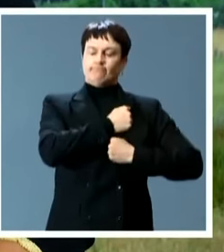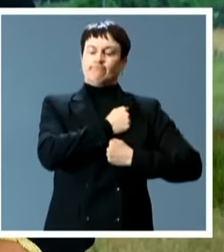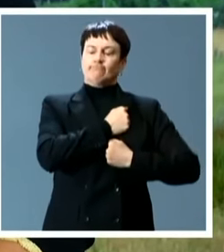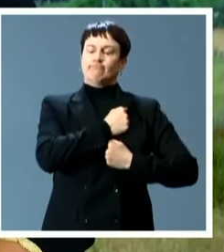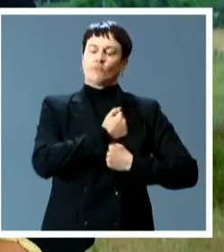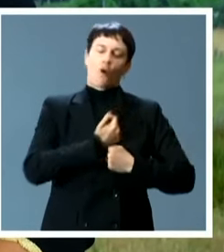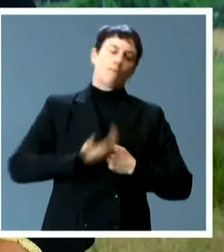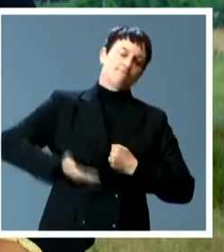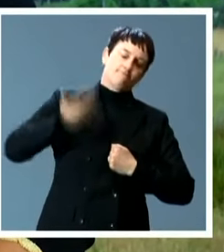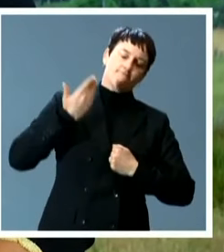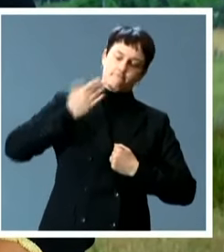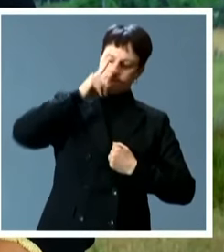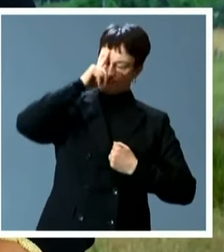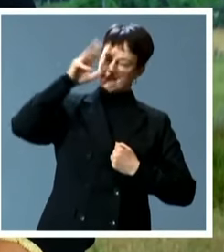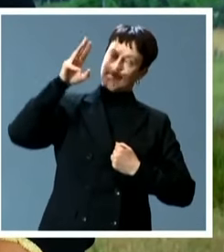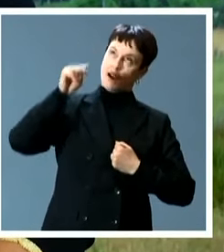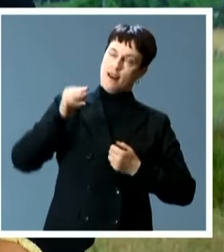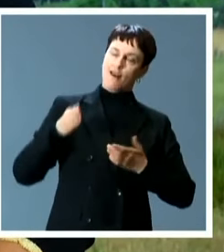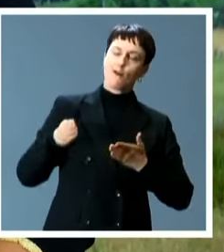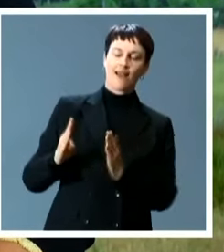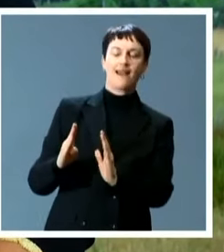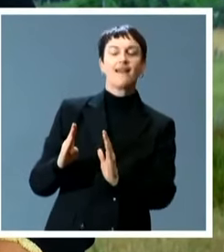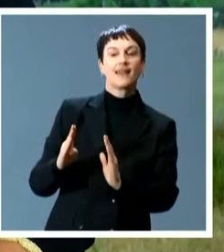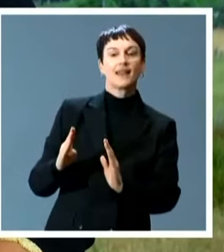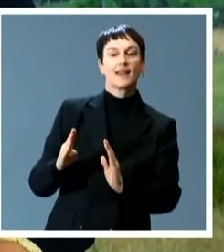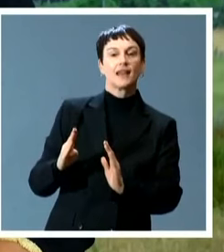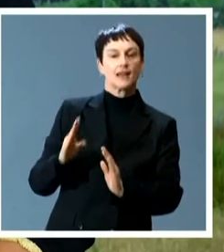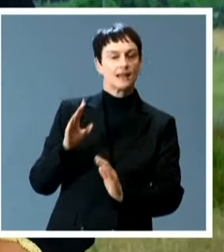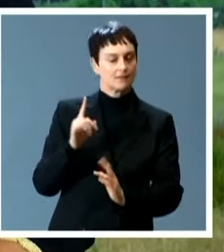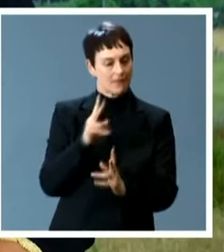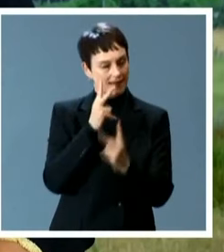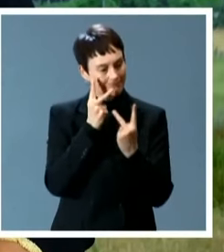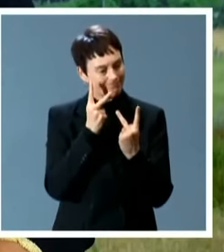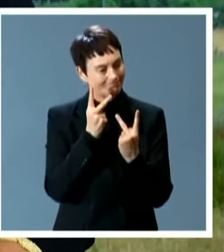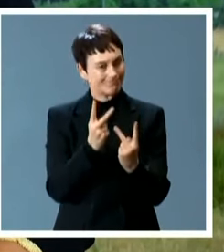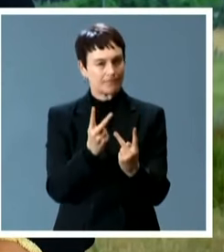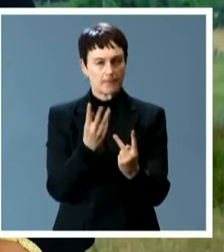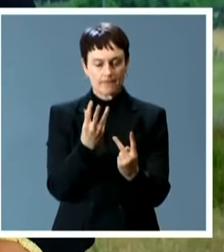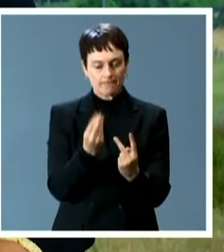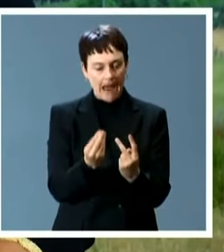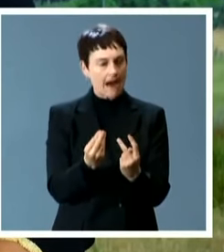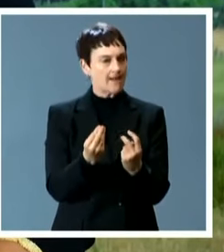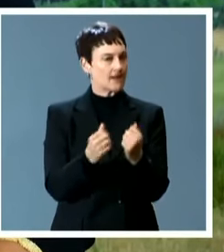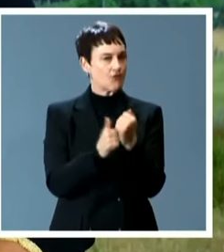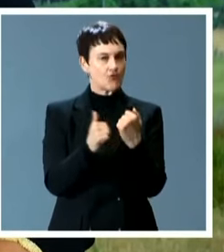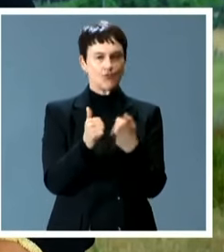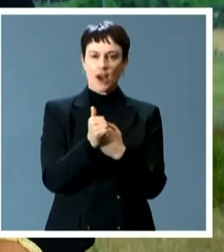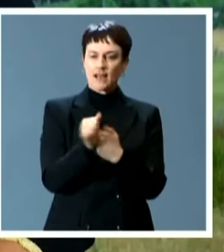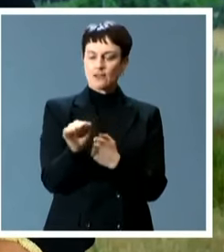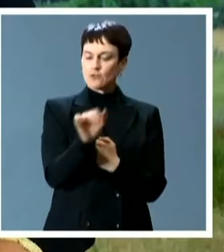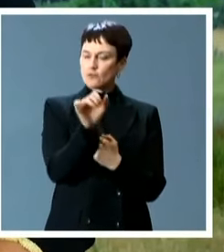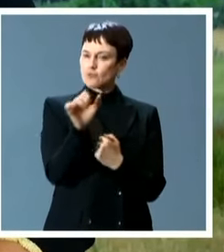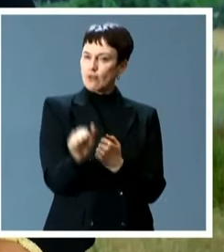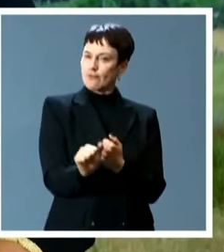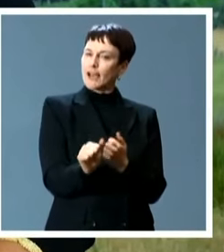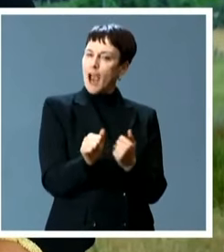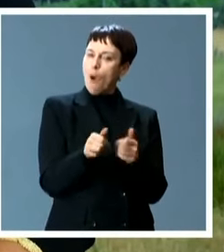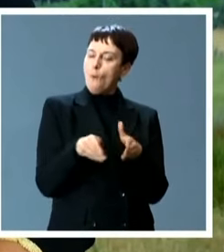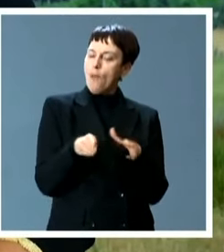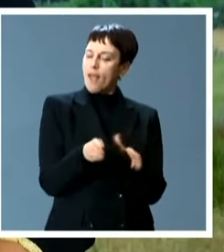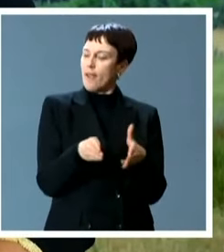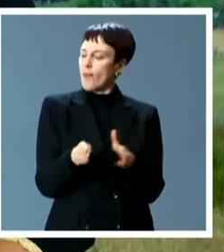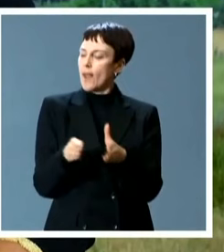time to dismantle the structural systemic barriers which reinforce